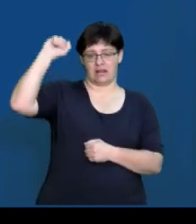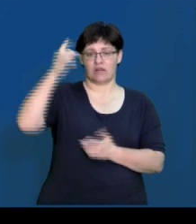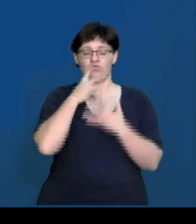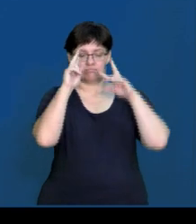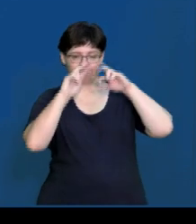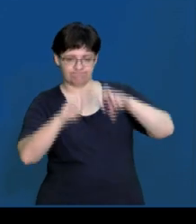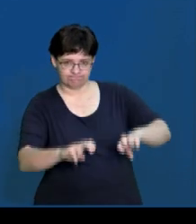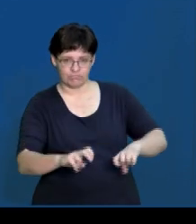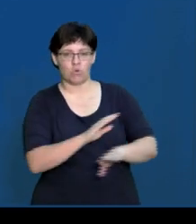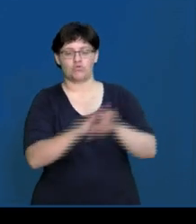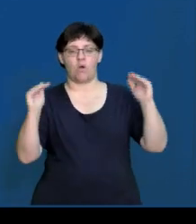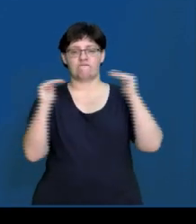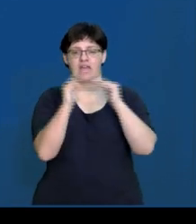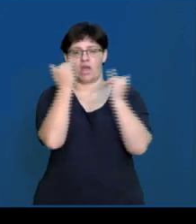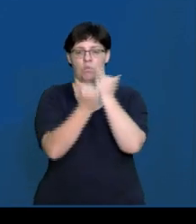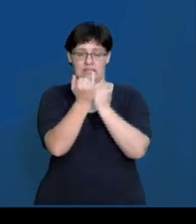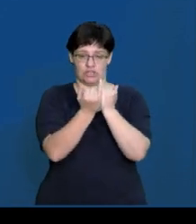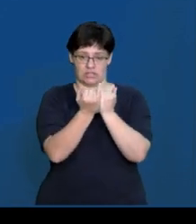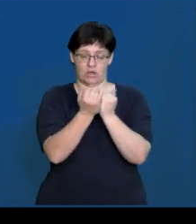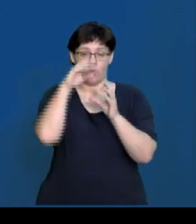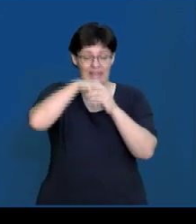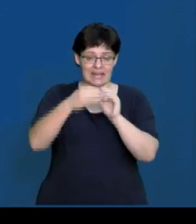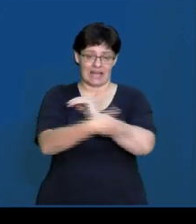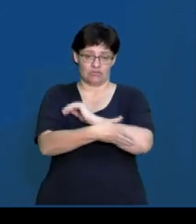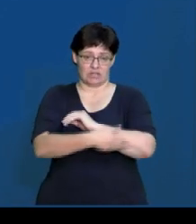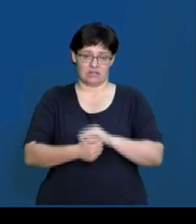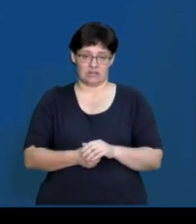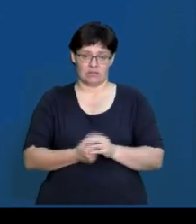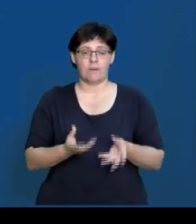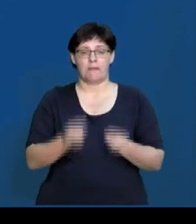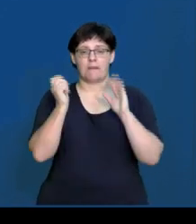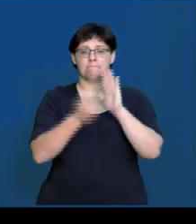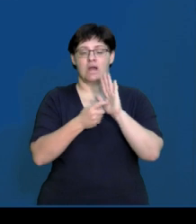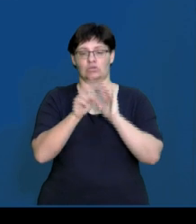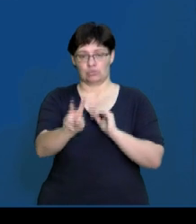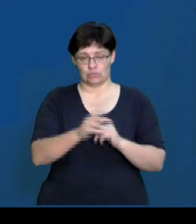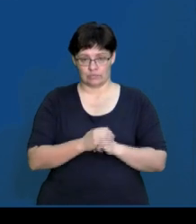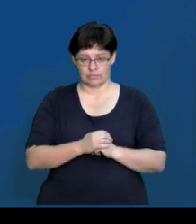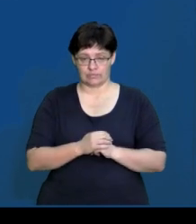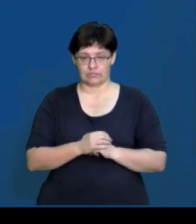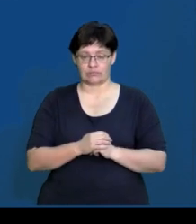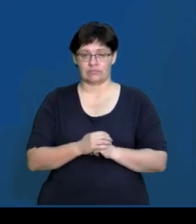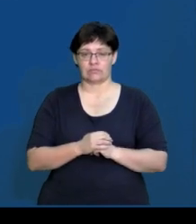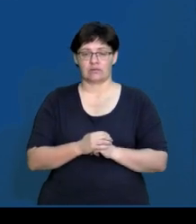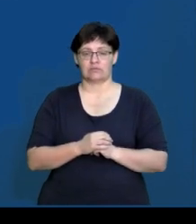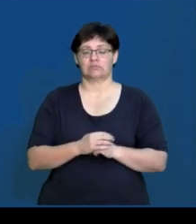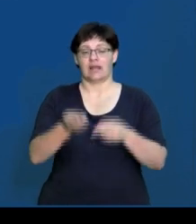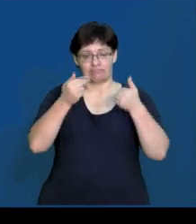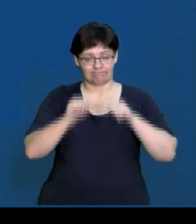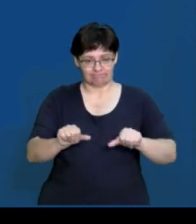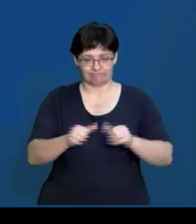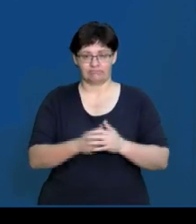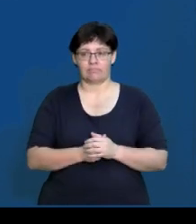Court to investigate any unfair competition in the country there. You get your 2 marks there,